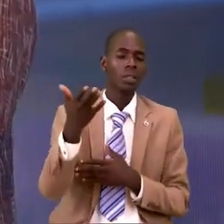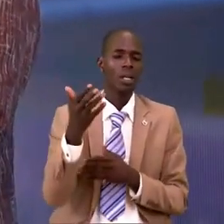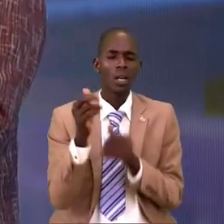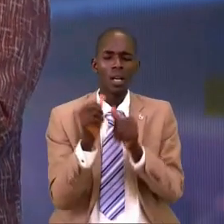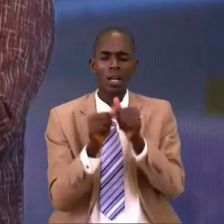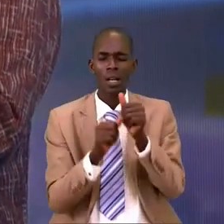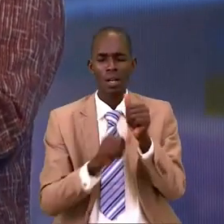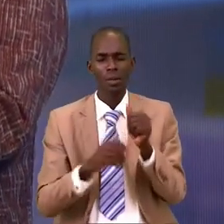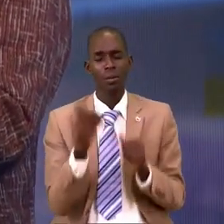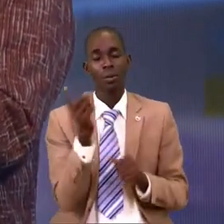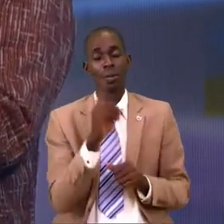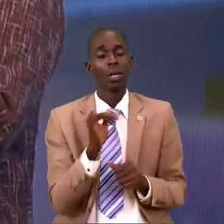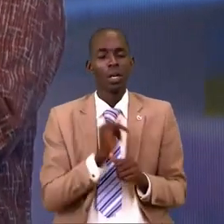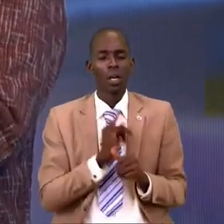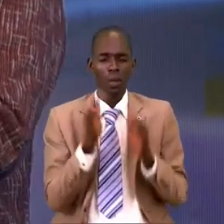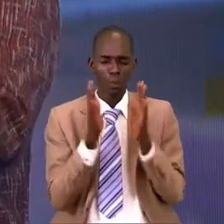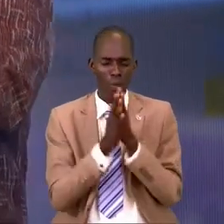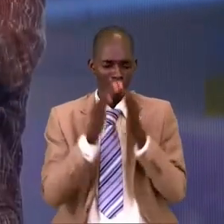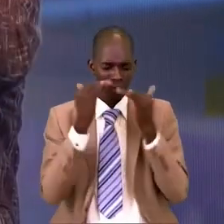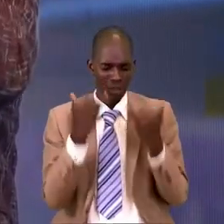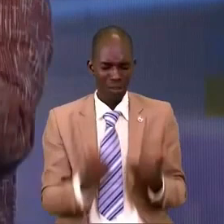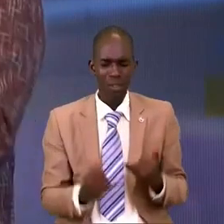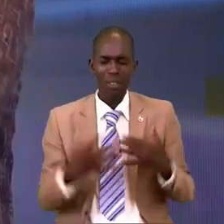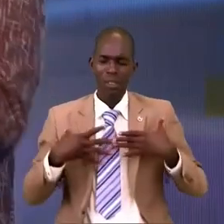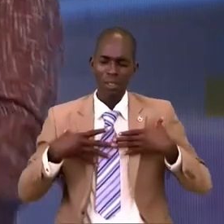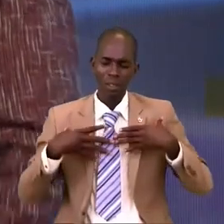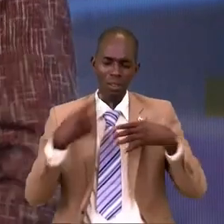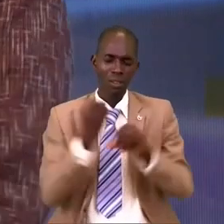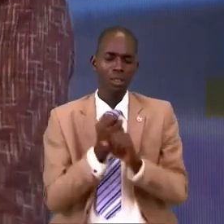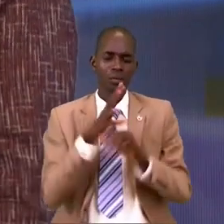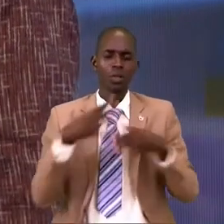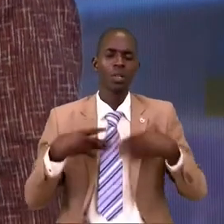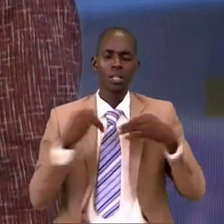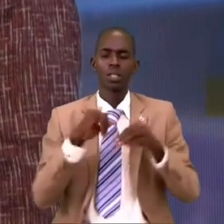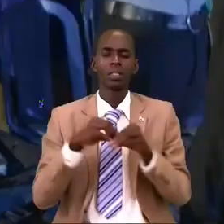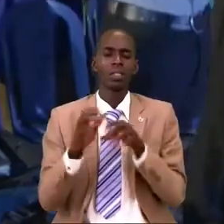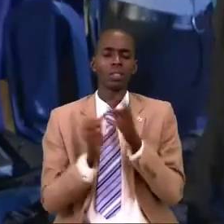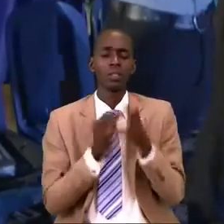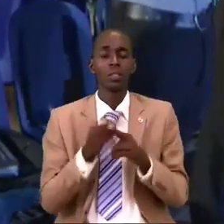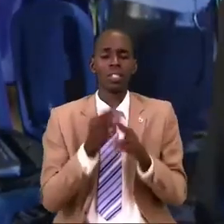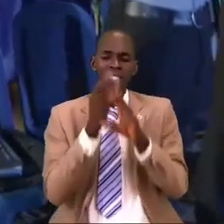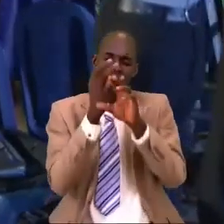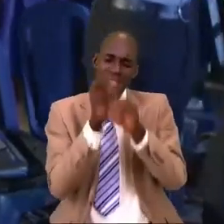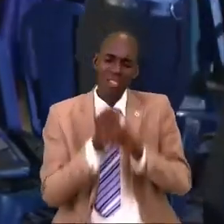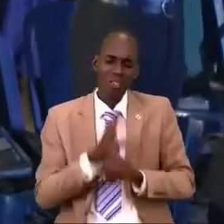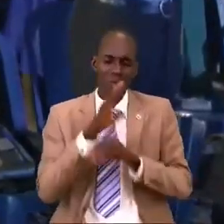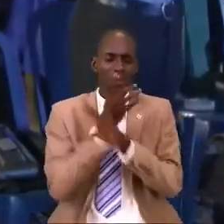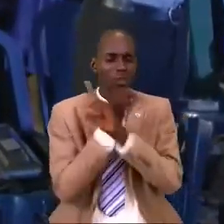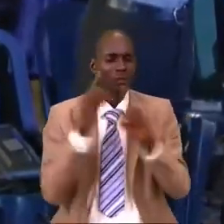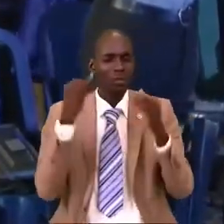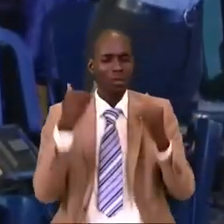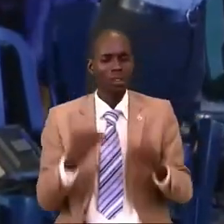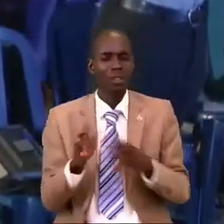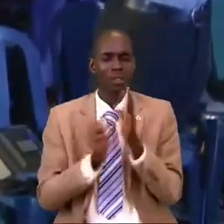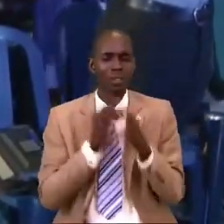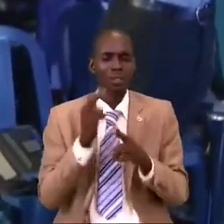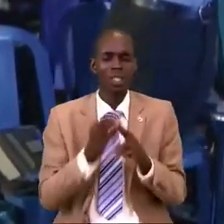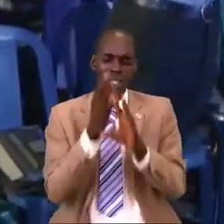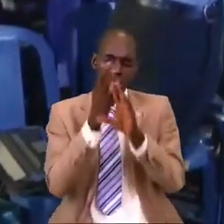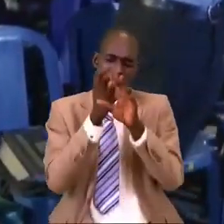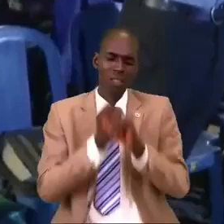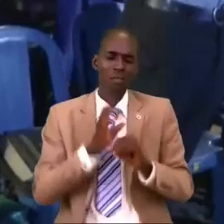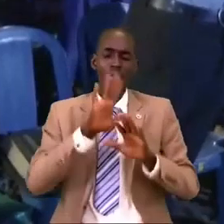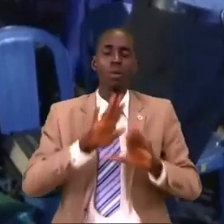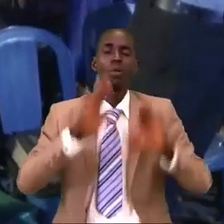deliverance. Receive your miracle in Jesus' name. Here at the